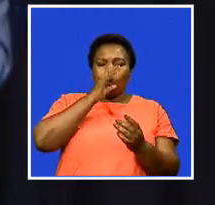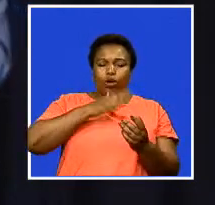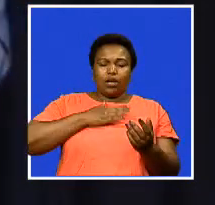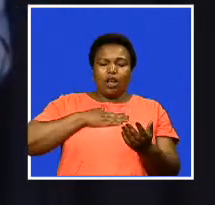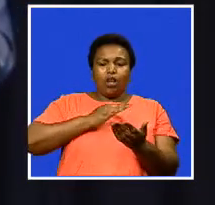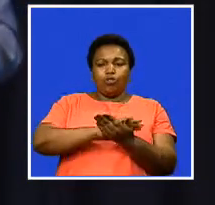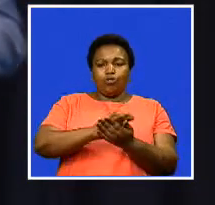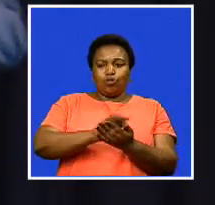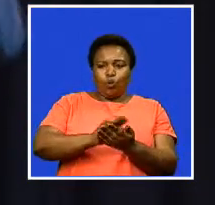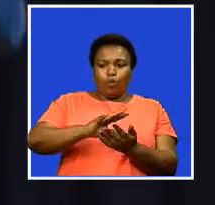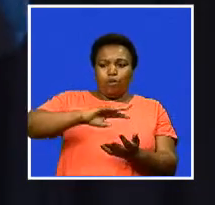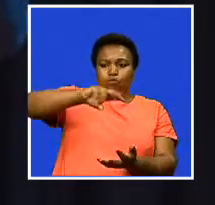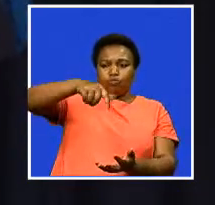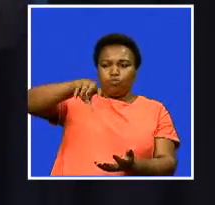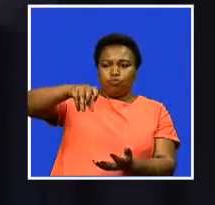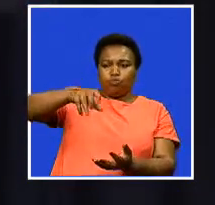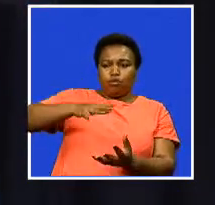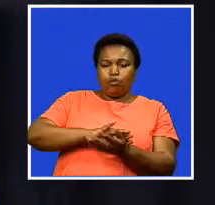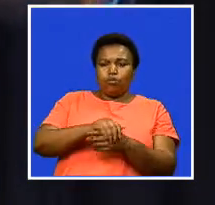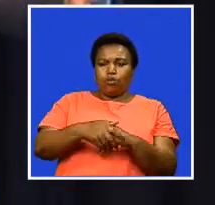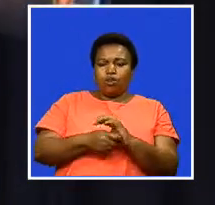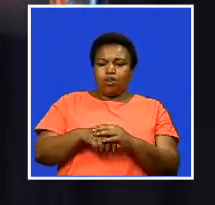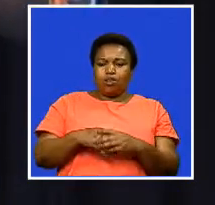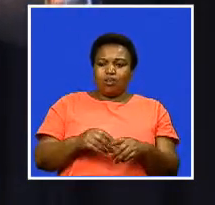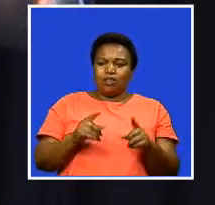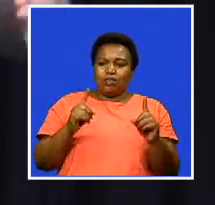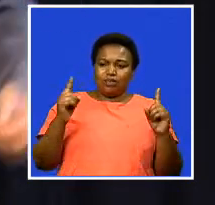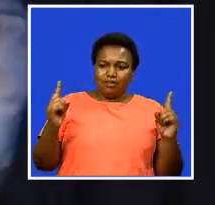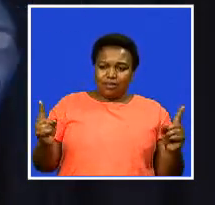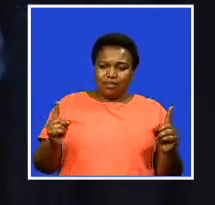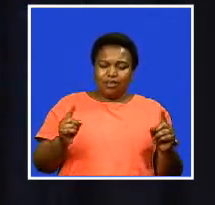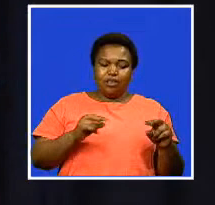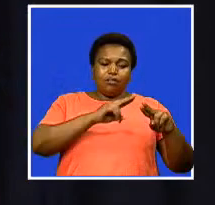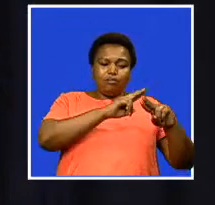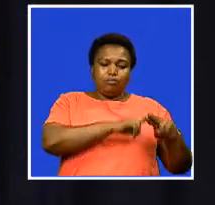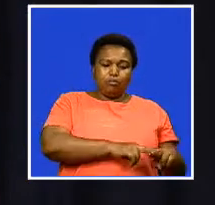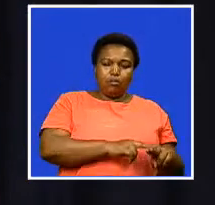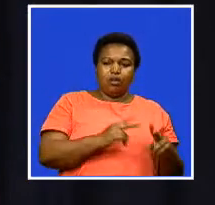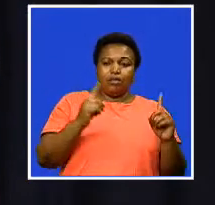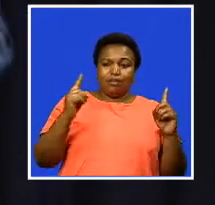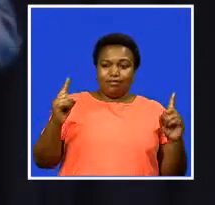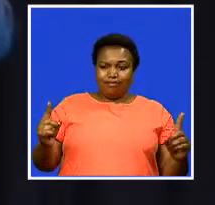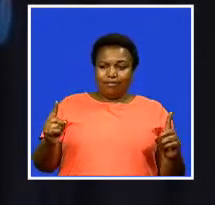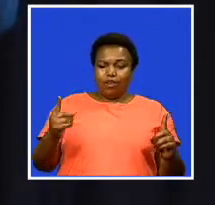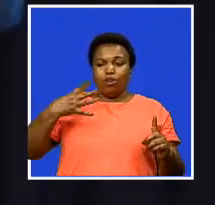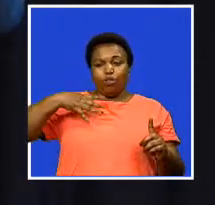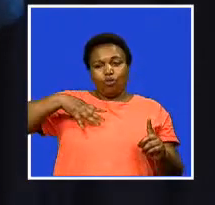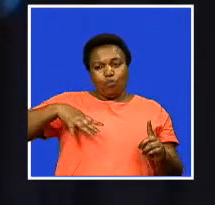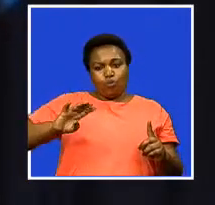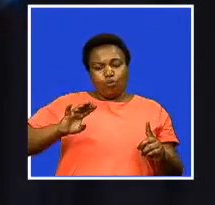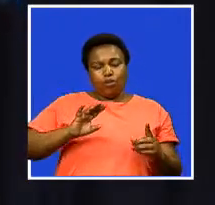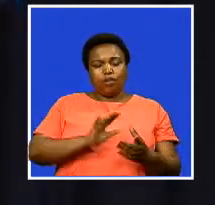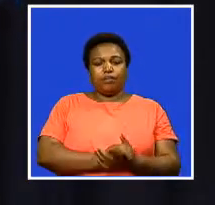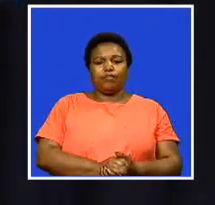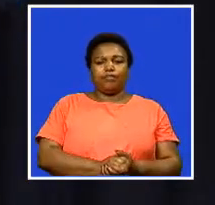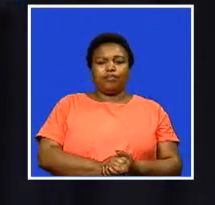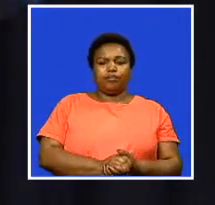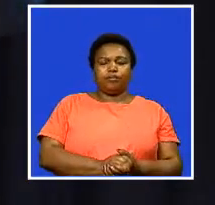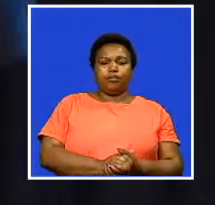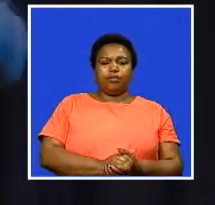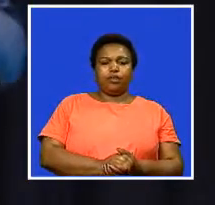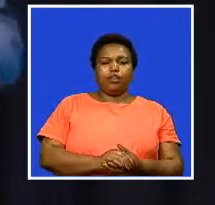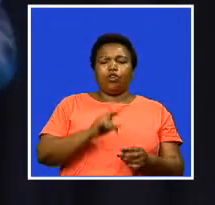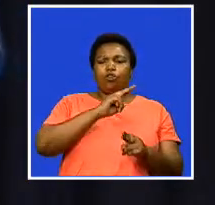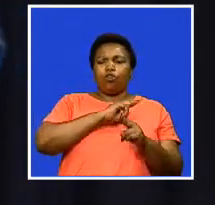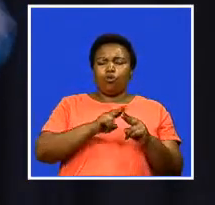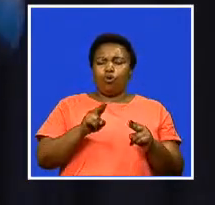emanti agelete sihlale singahlali ndzawonye sihlale ucamama kulomunye singayi lapha